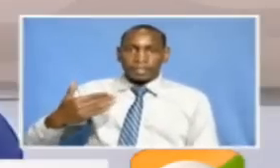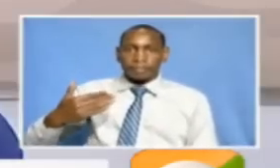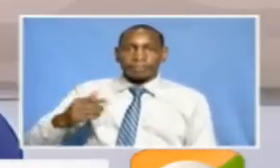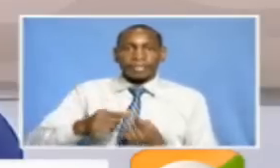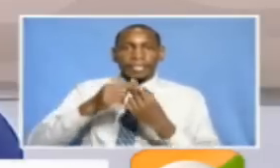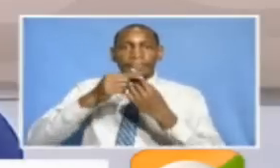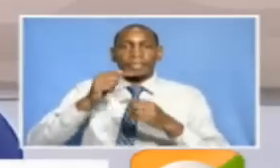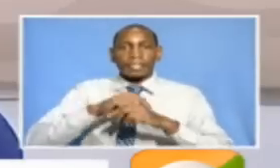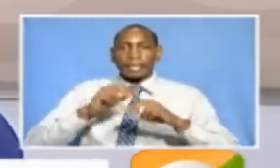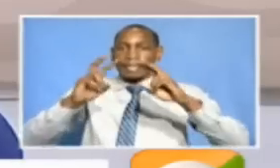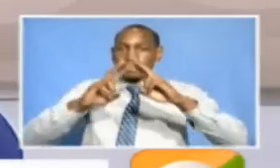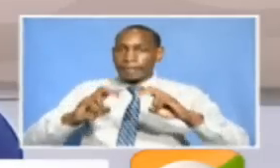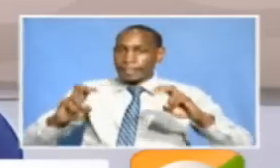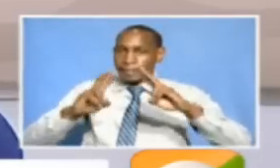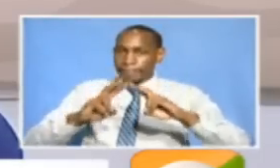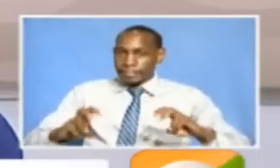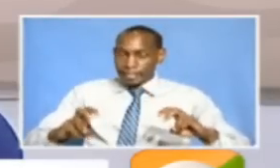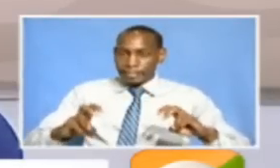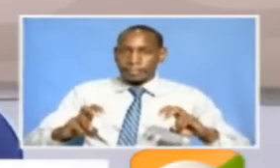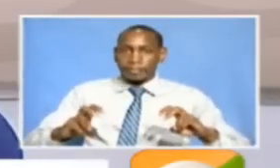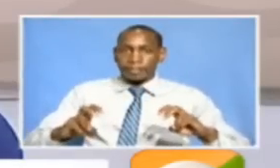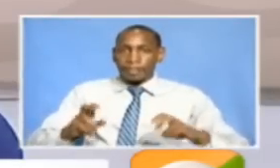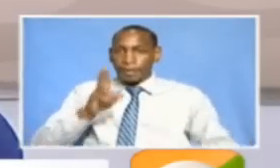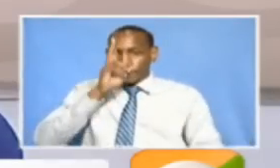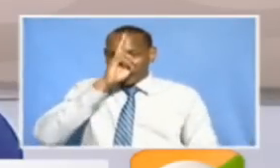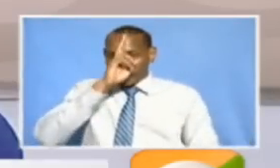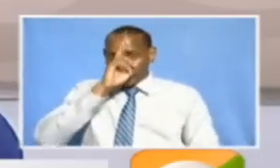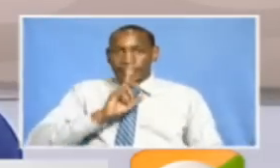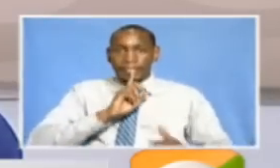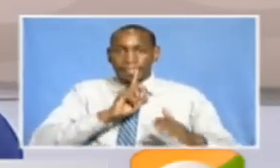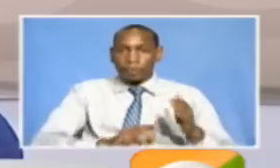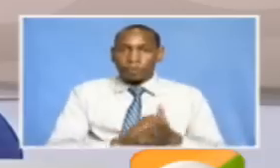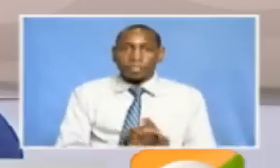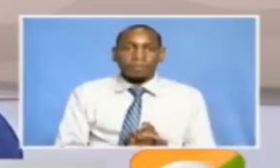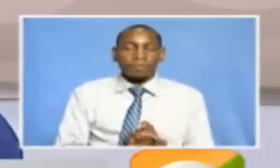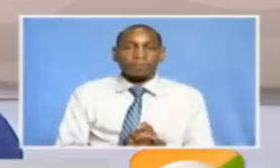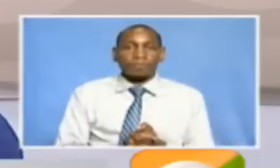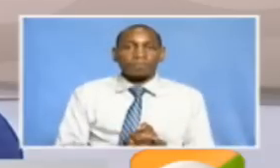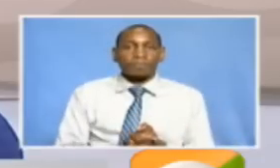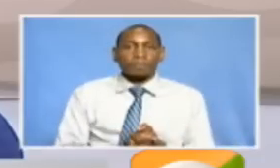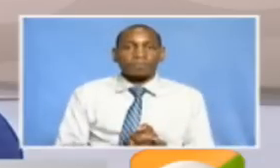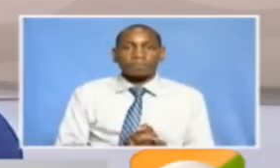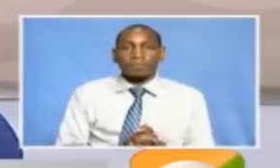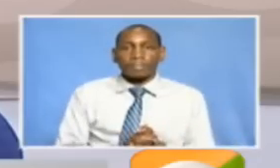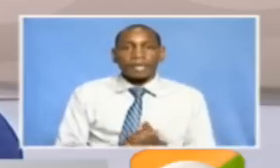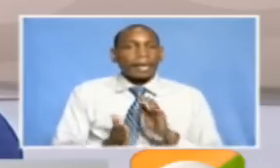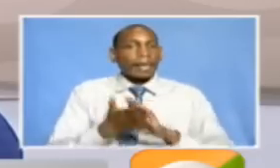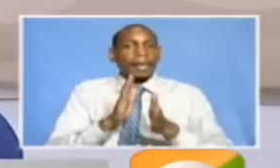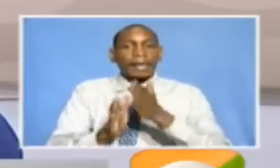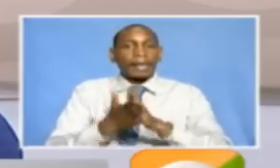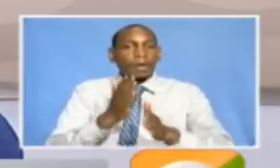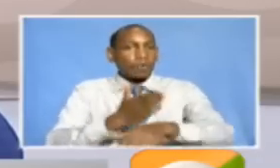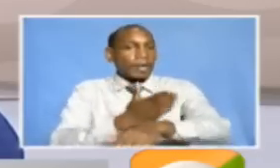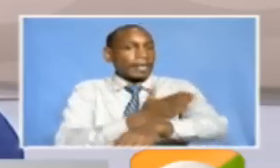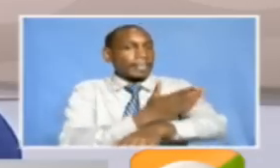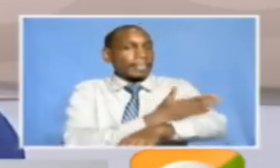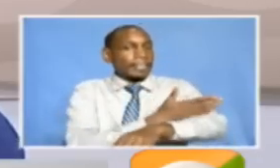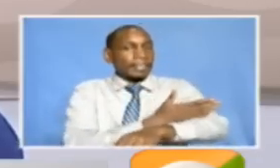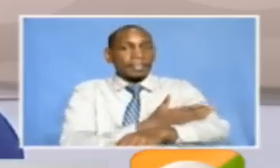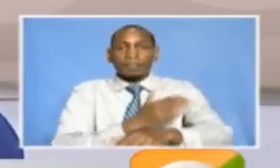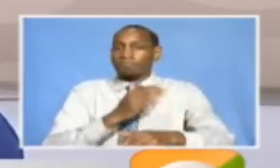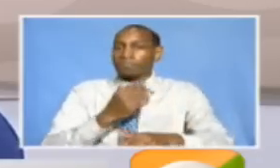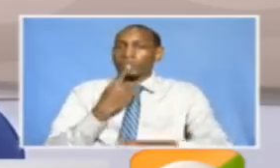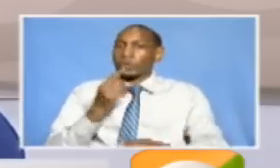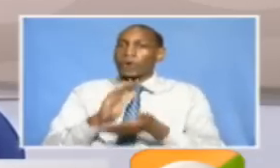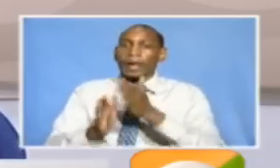comes to the investigative side of things, police officers will say there is no injury. So there was no